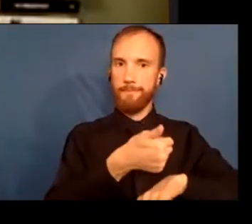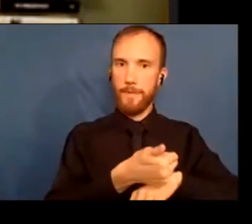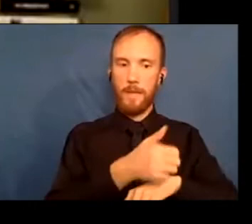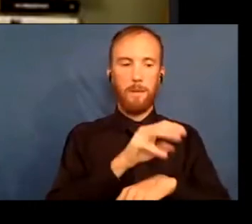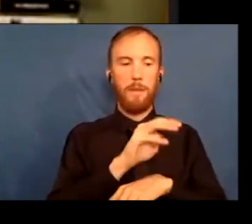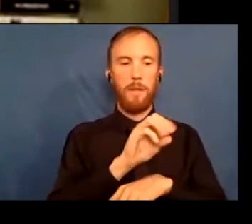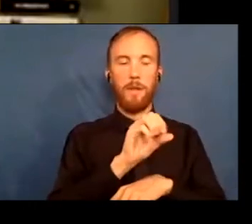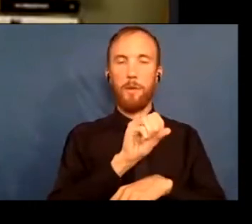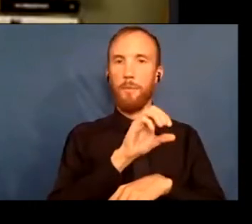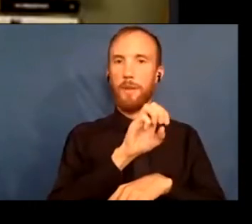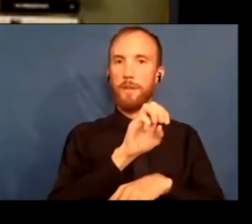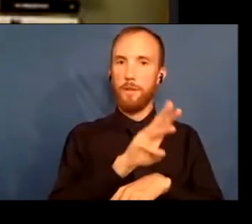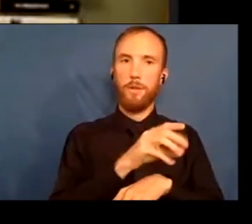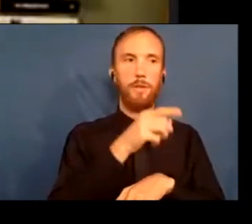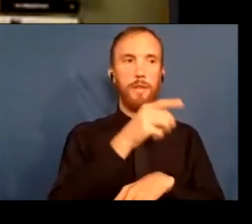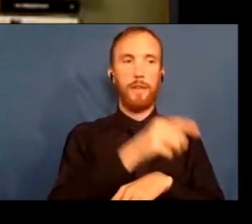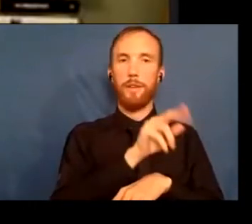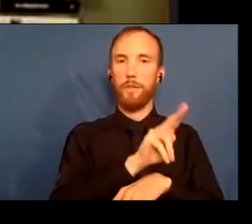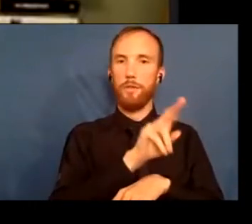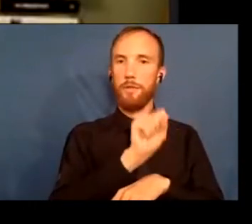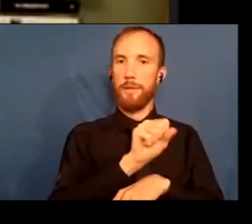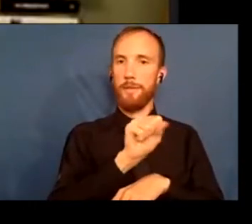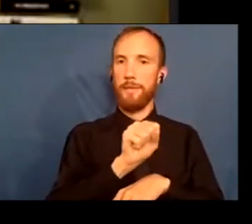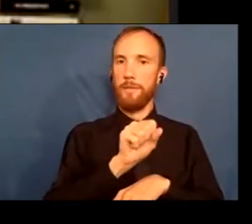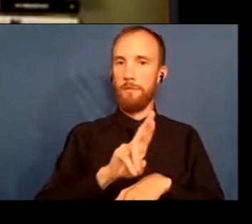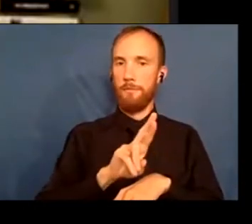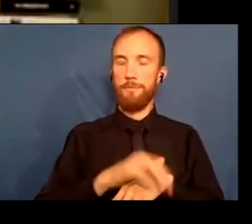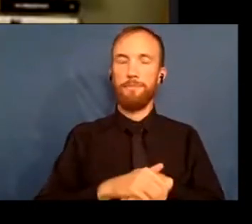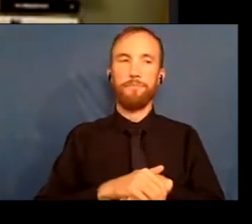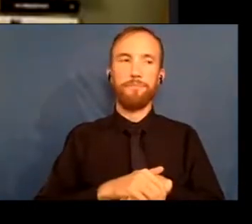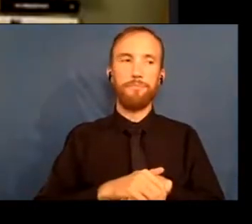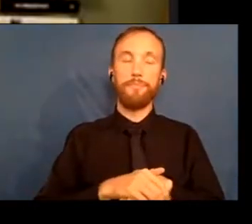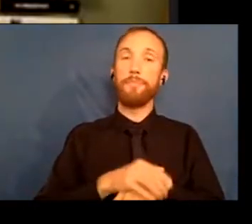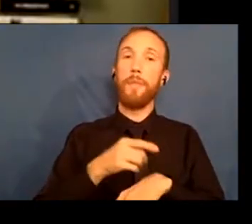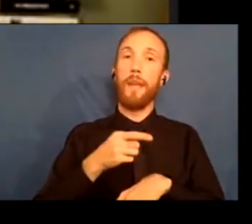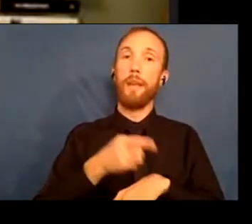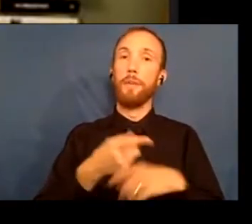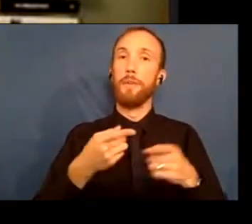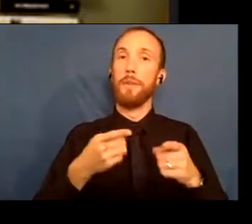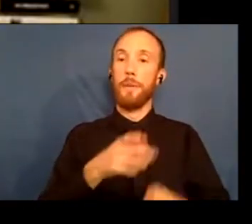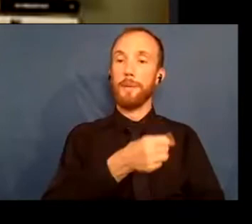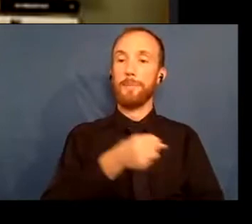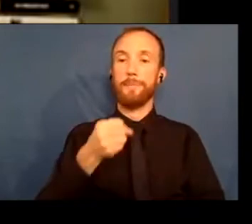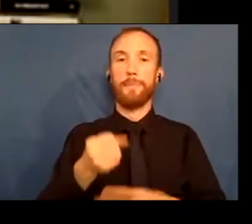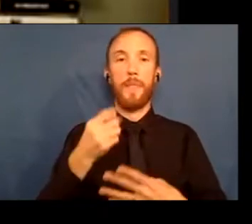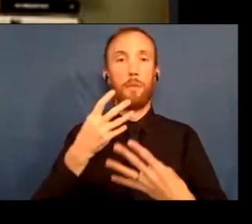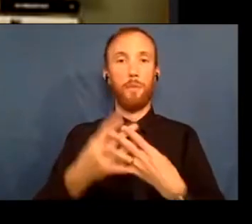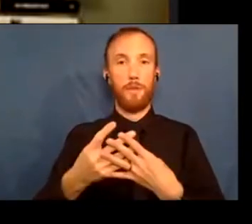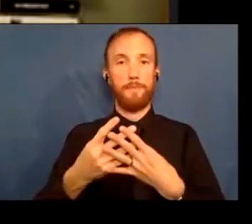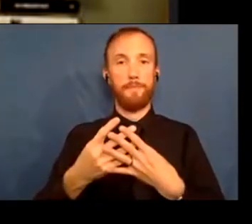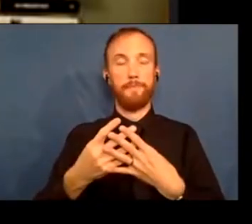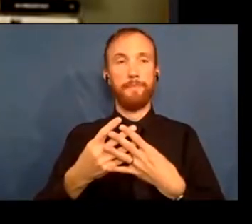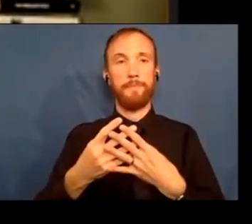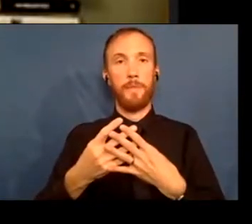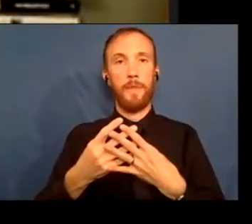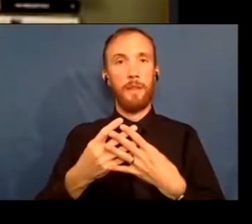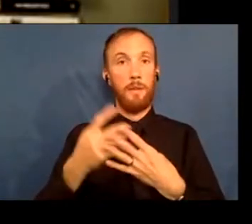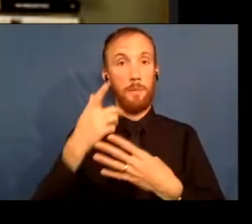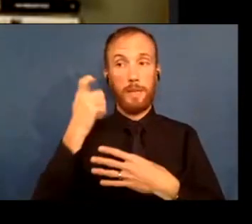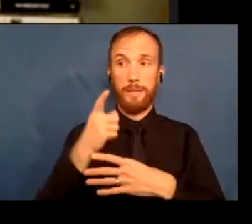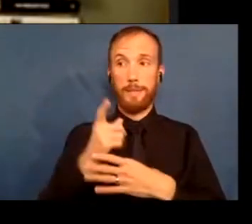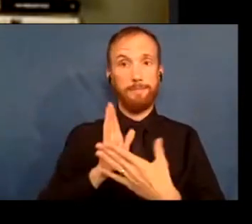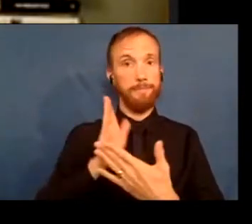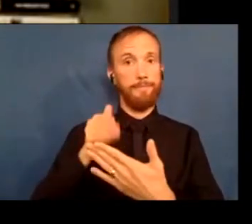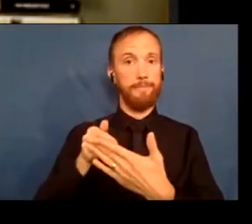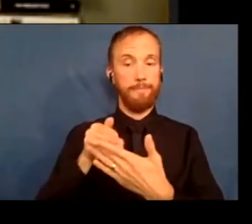the USSR. He was put in prison, not because he was an anti-fascist, although of course that's